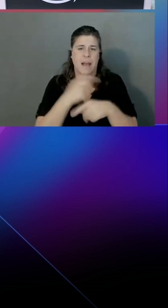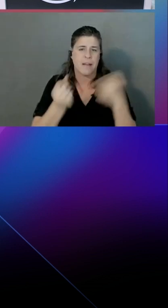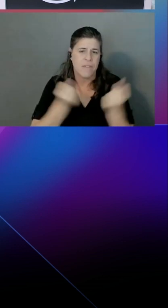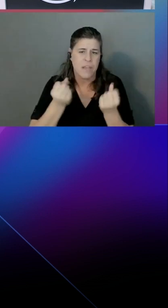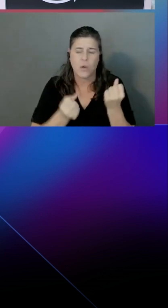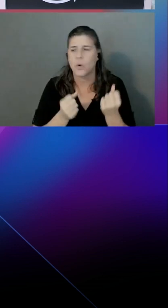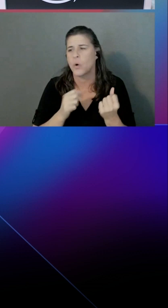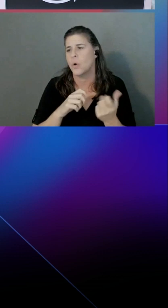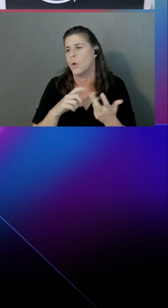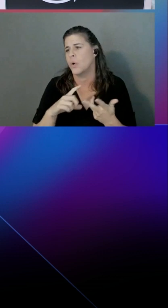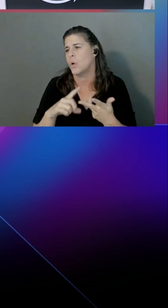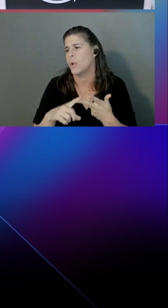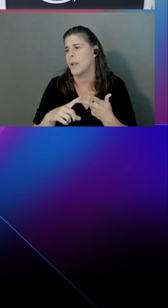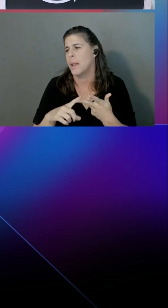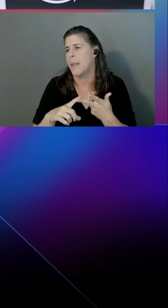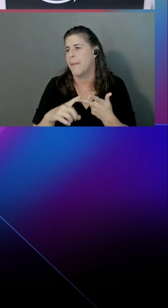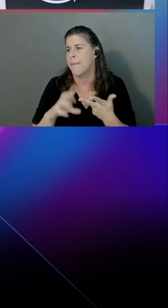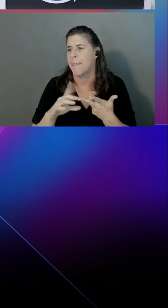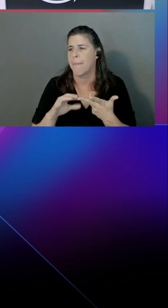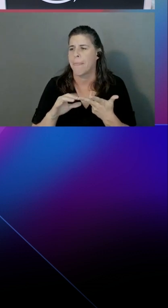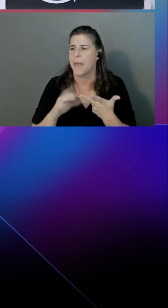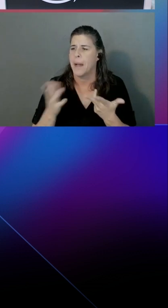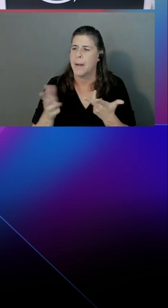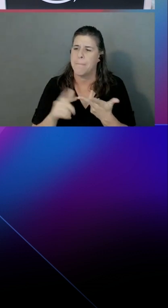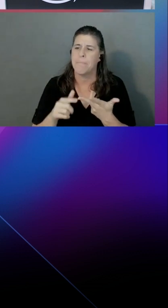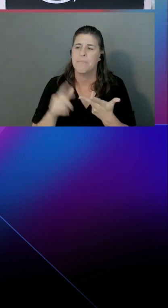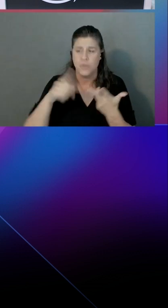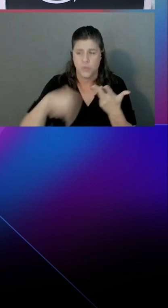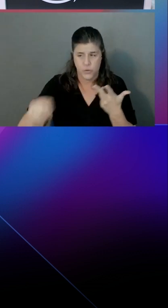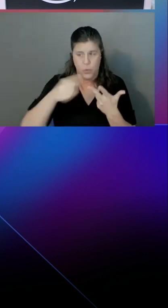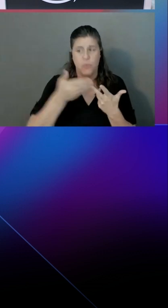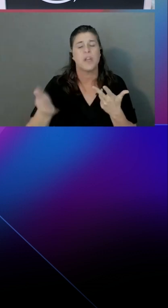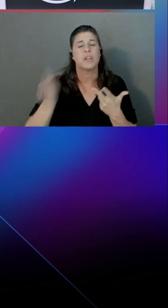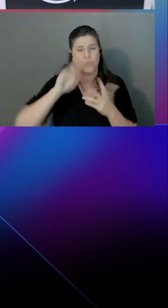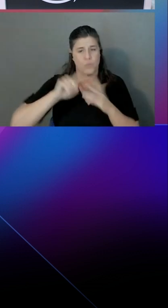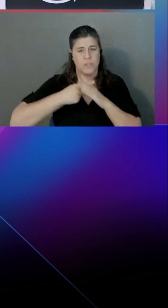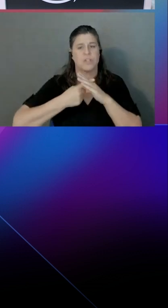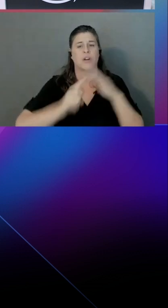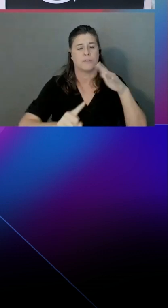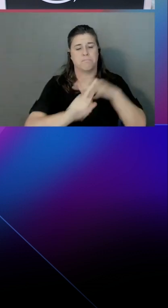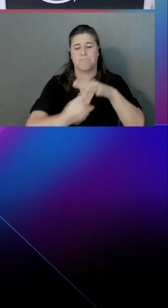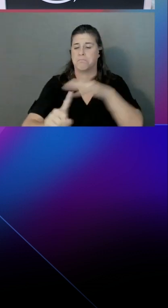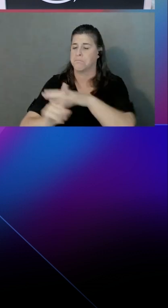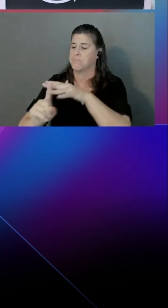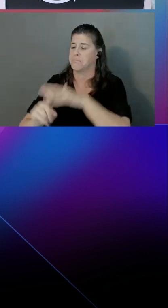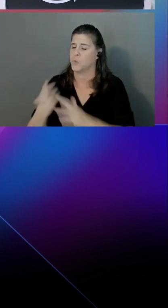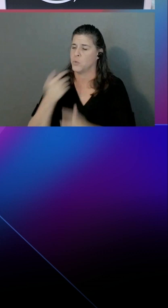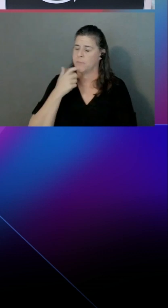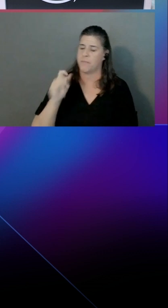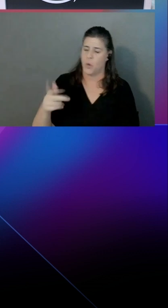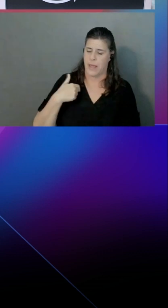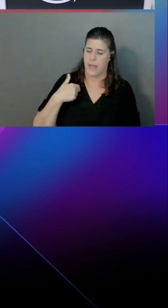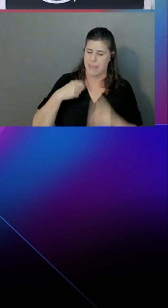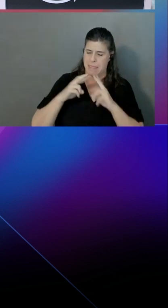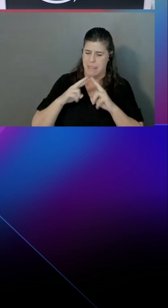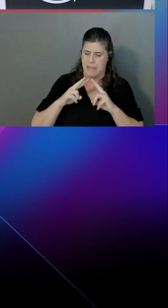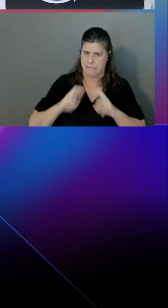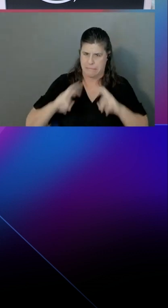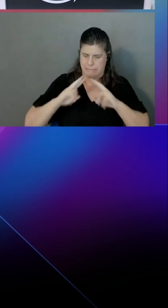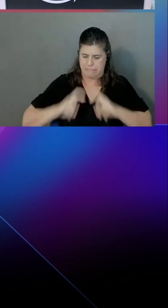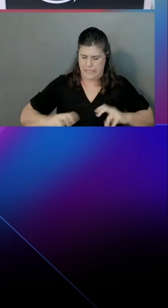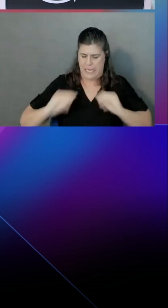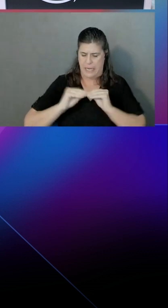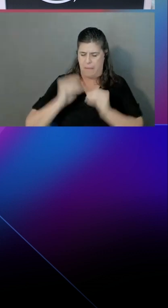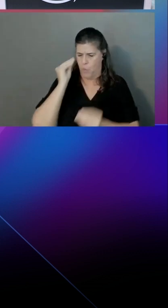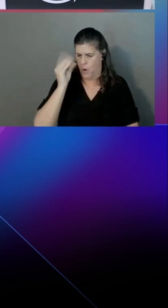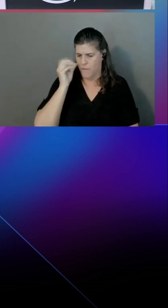type, for example, on a new feature. So these things will start to surface. And then you can say, okay, well, let me go deeper. I need more information from that. So